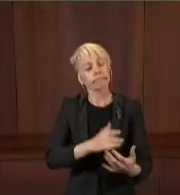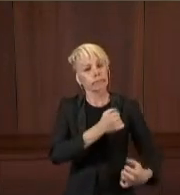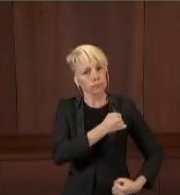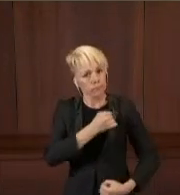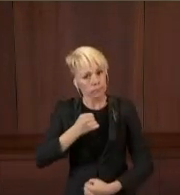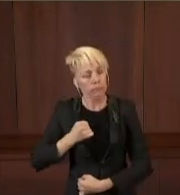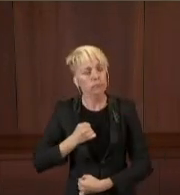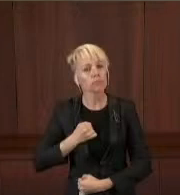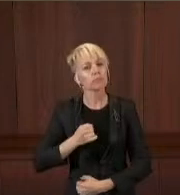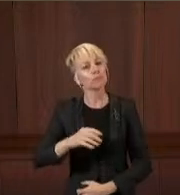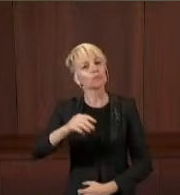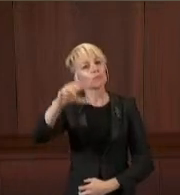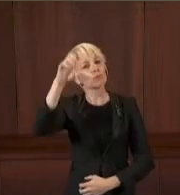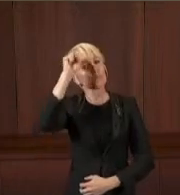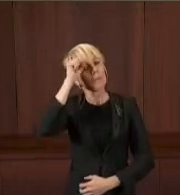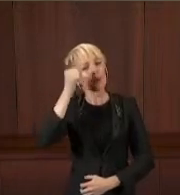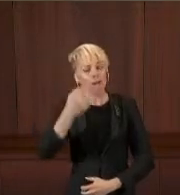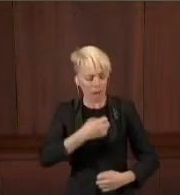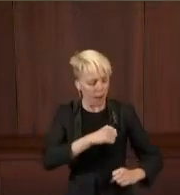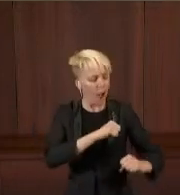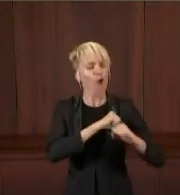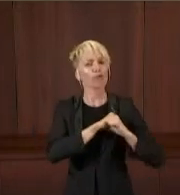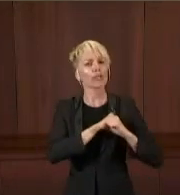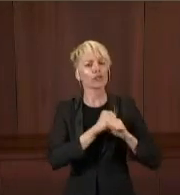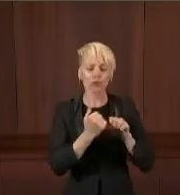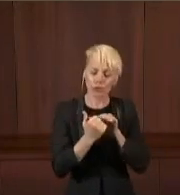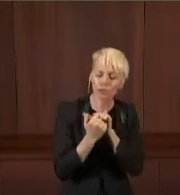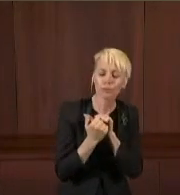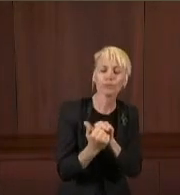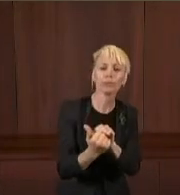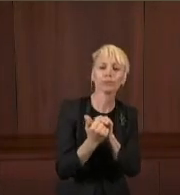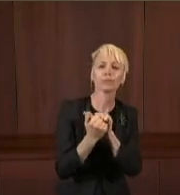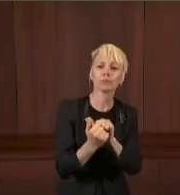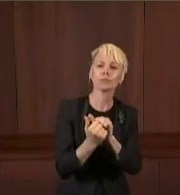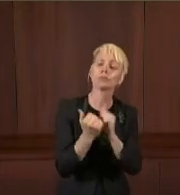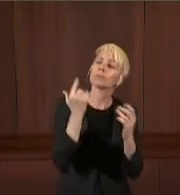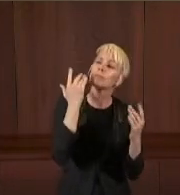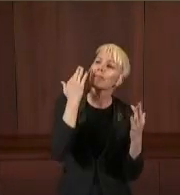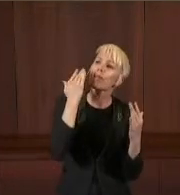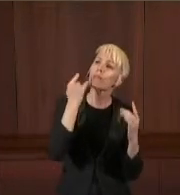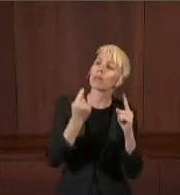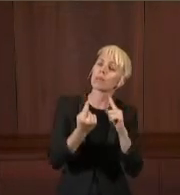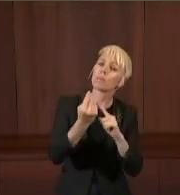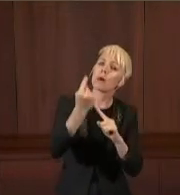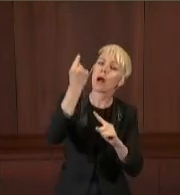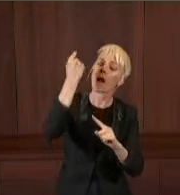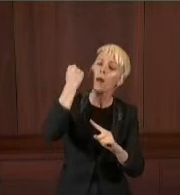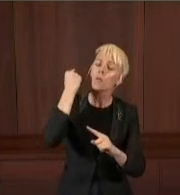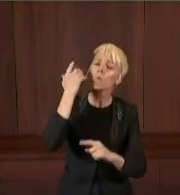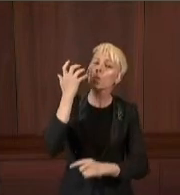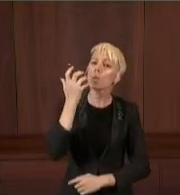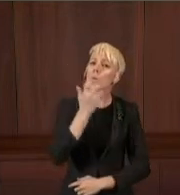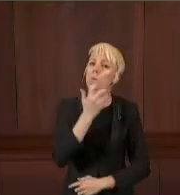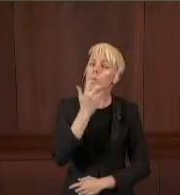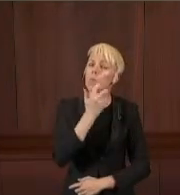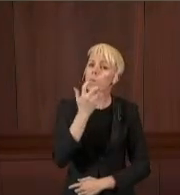day when courage is remembered, the day when we reflect on what was endured.